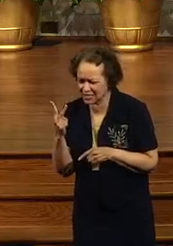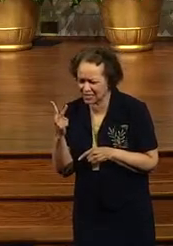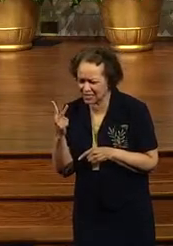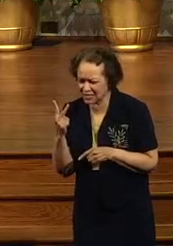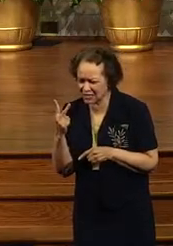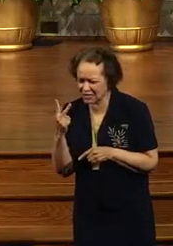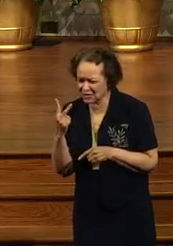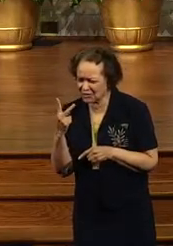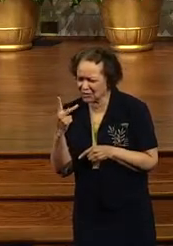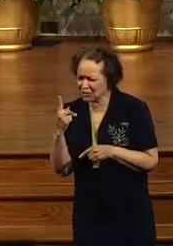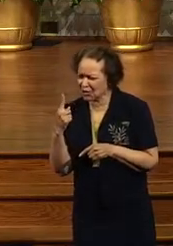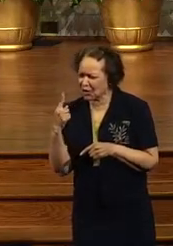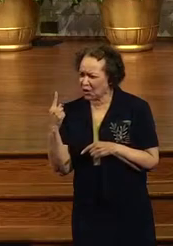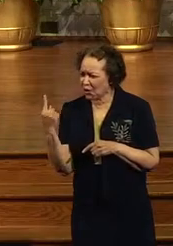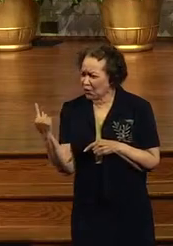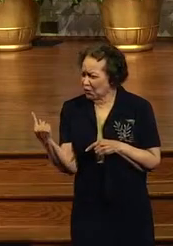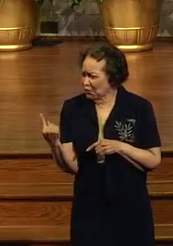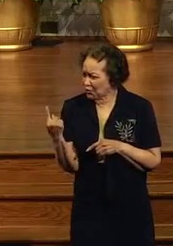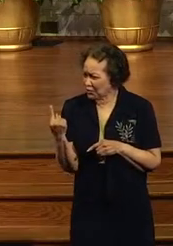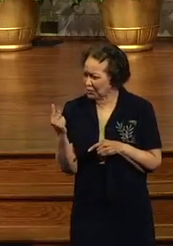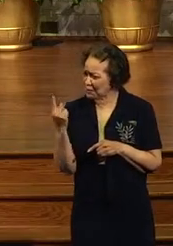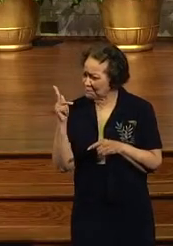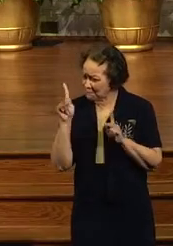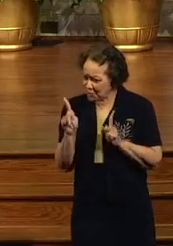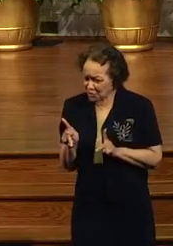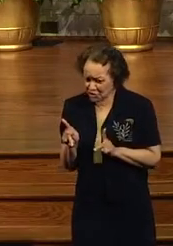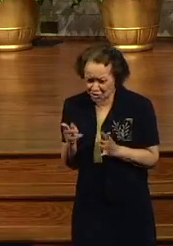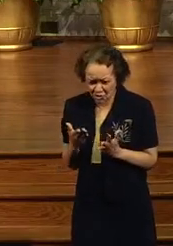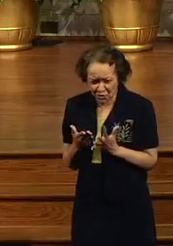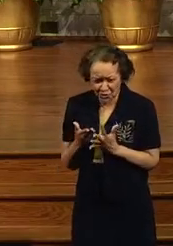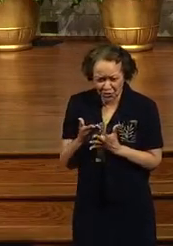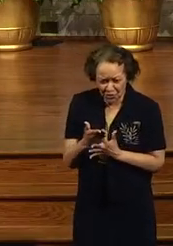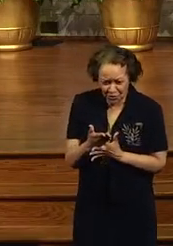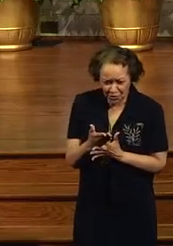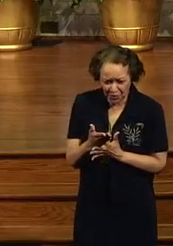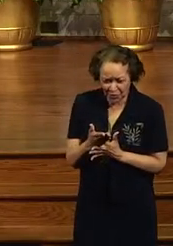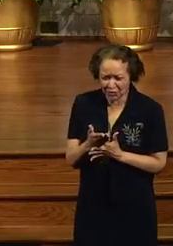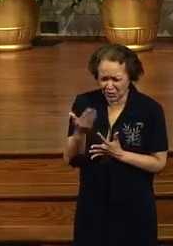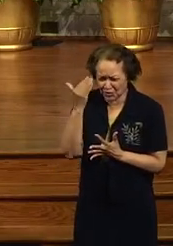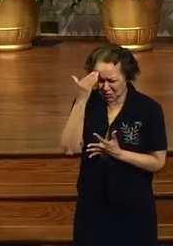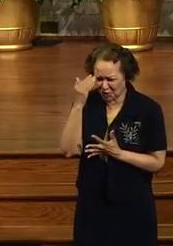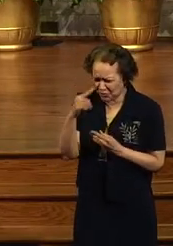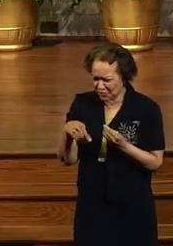Only the one who's going through it knows about it.